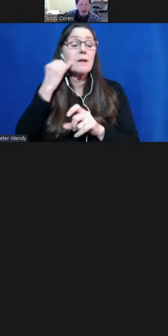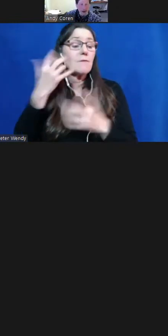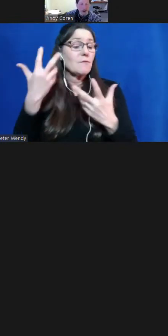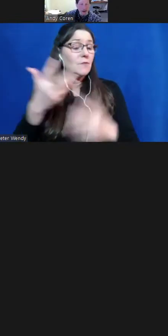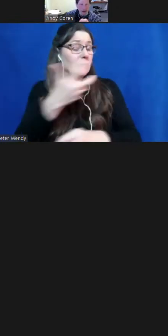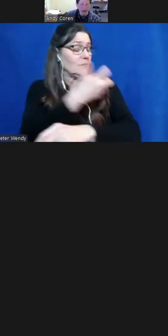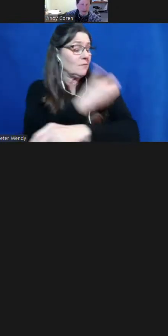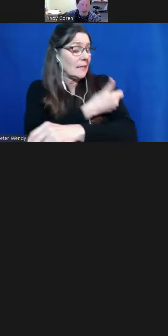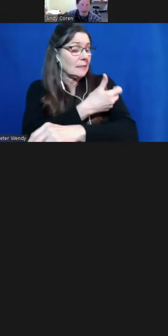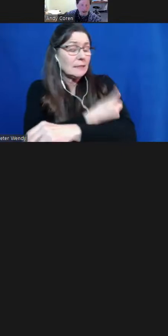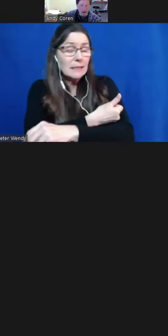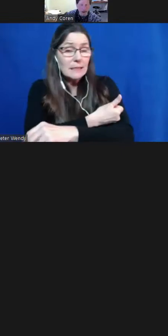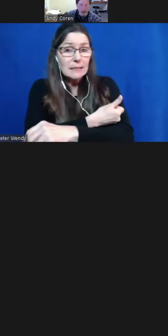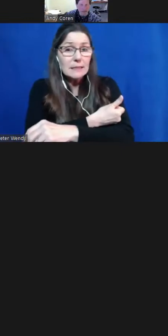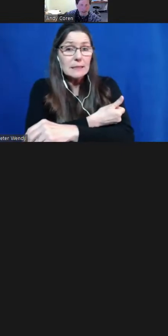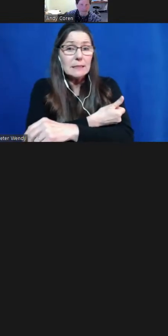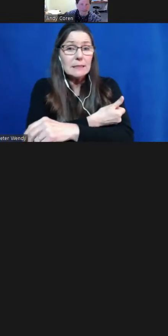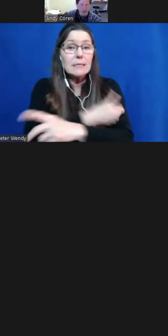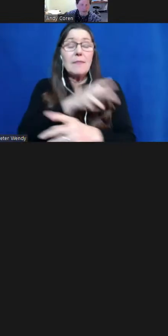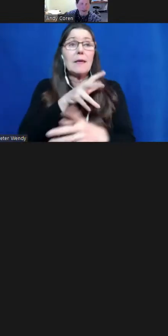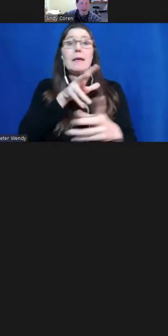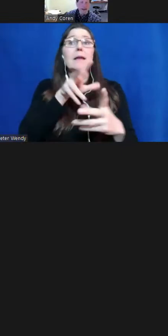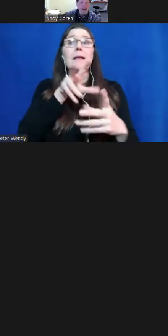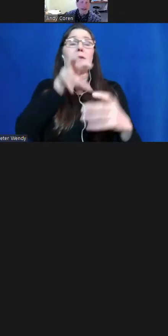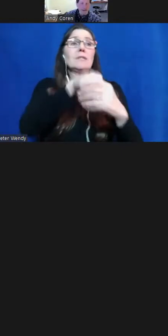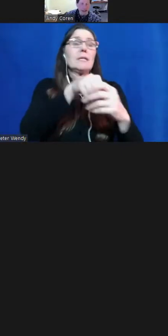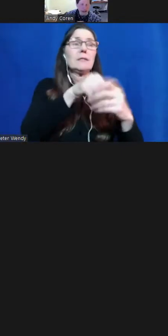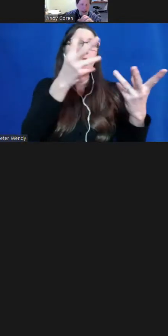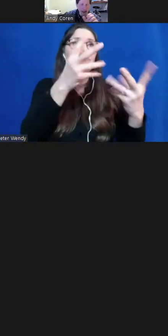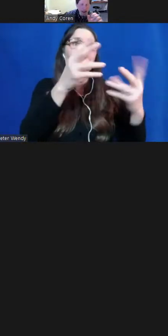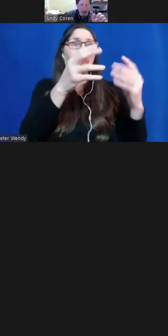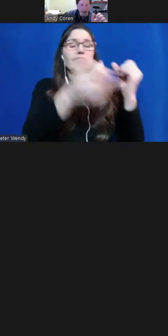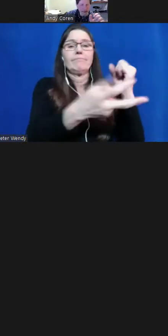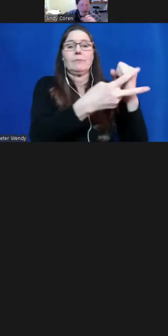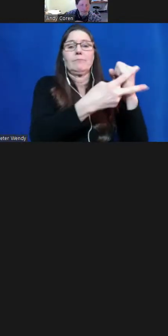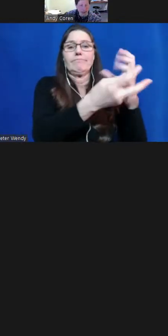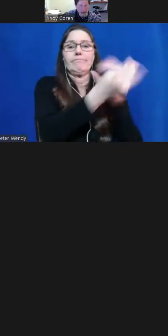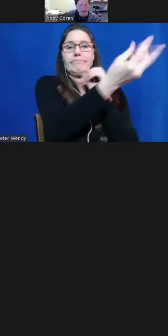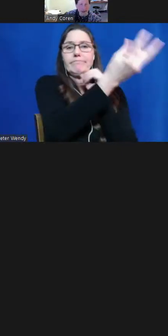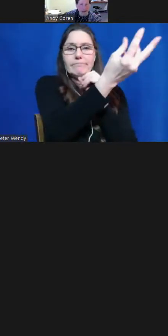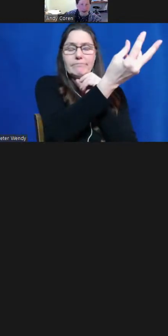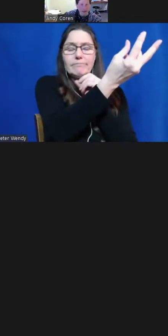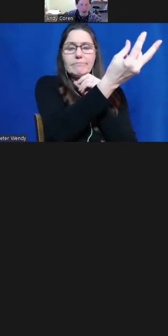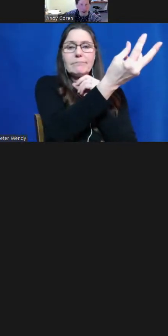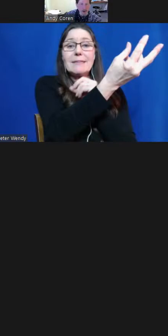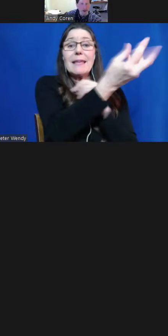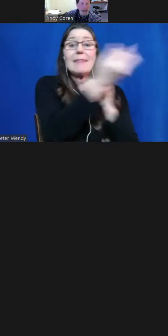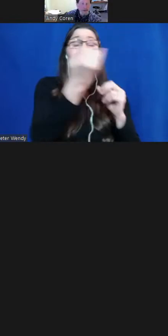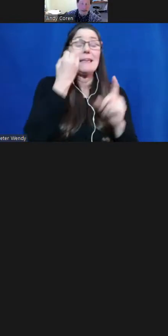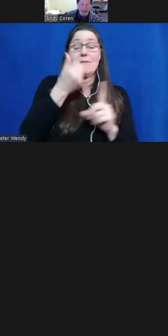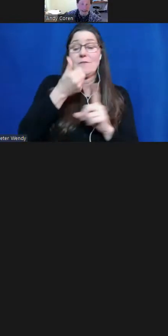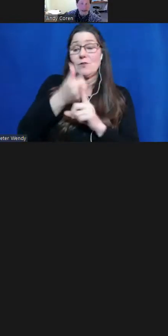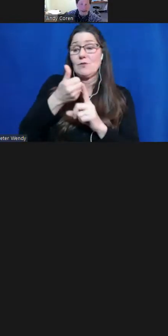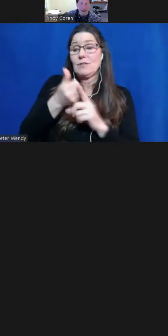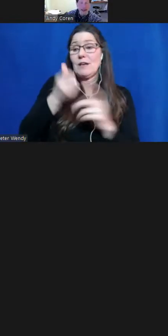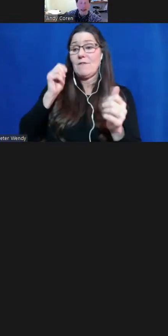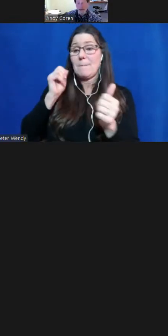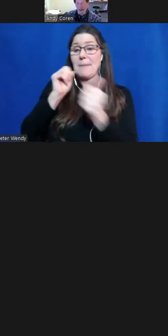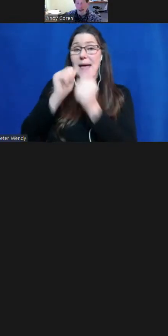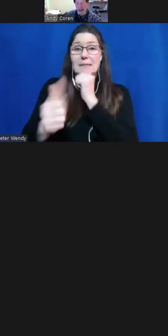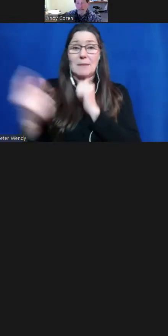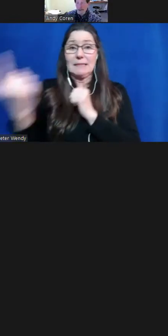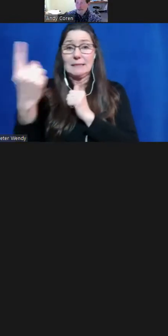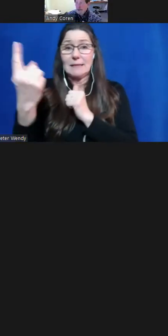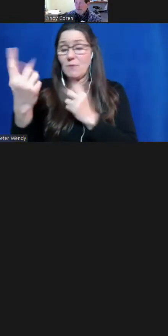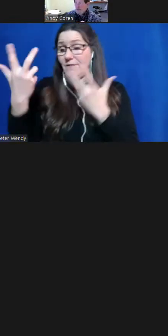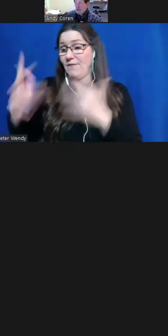it goes into a repository, a platform. And then if you pass by someone who has been tested and